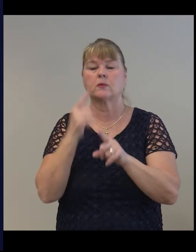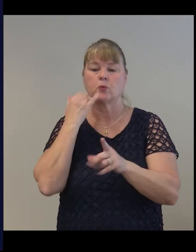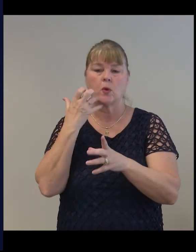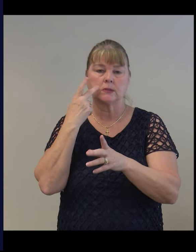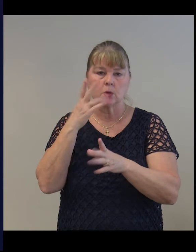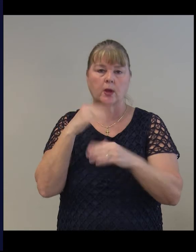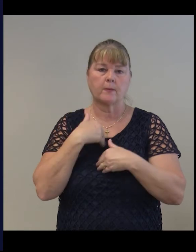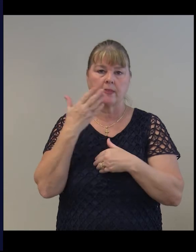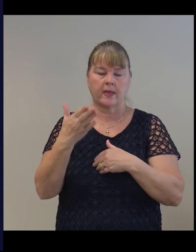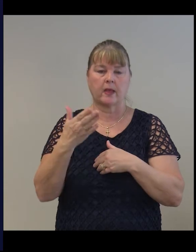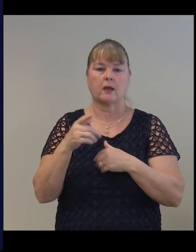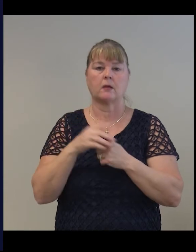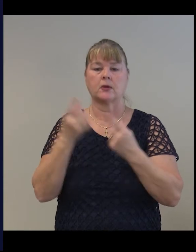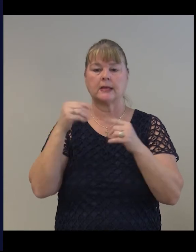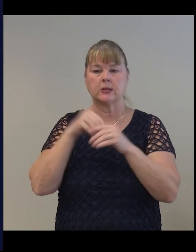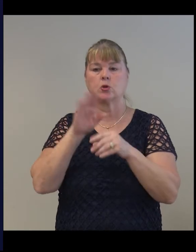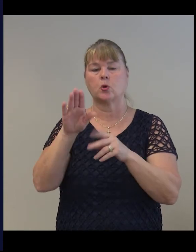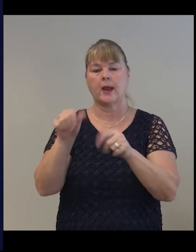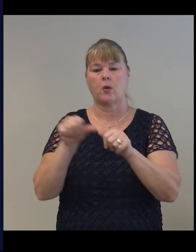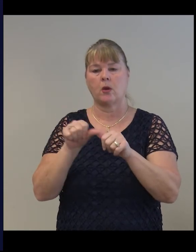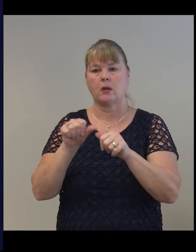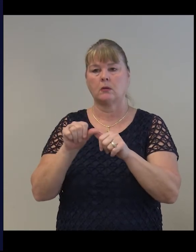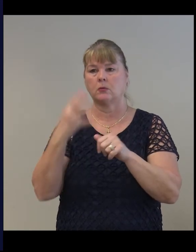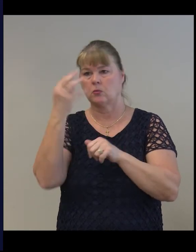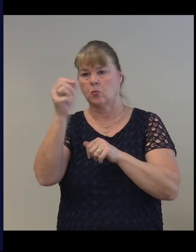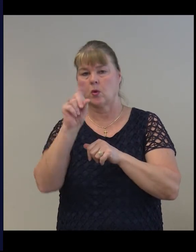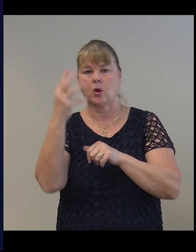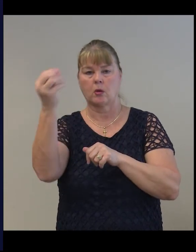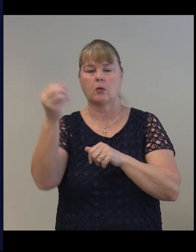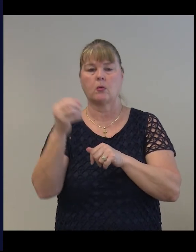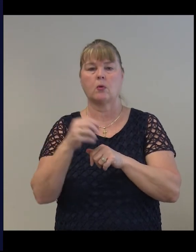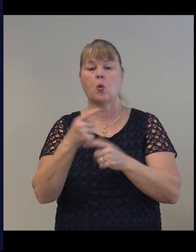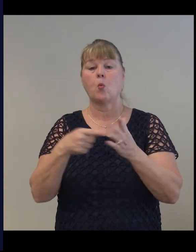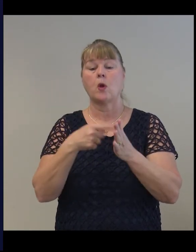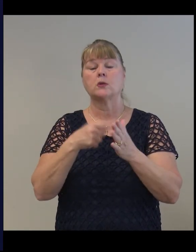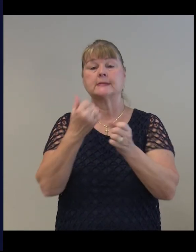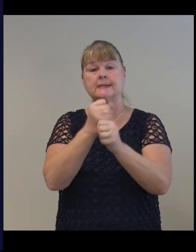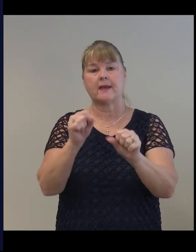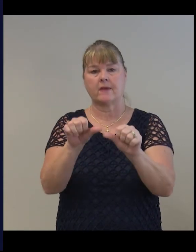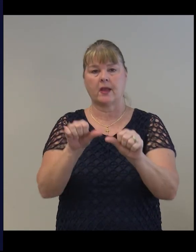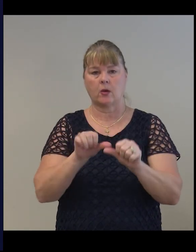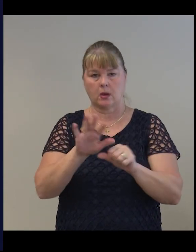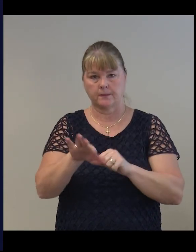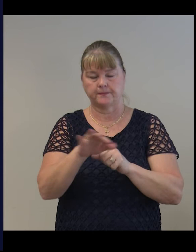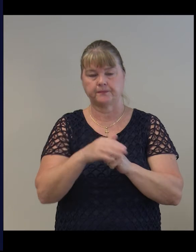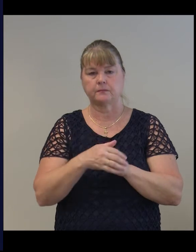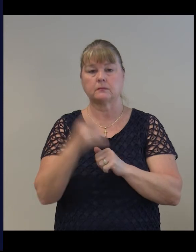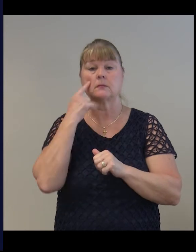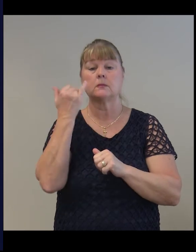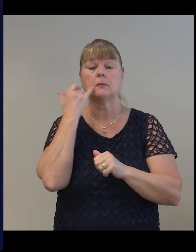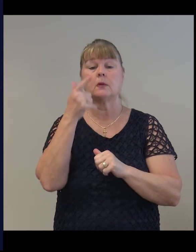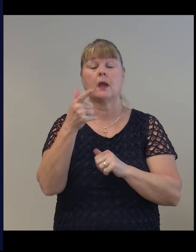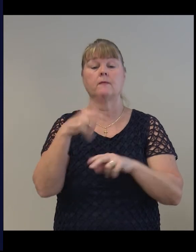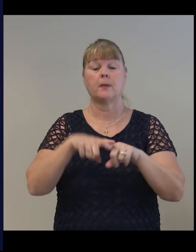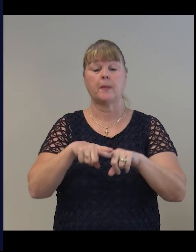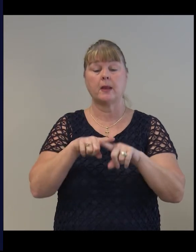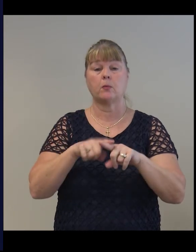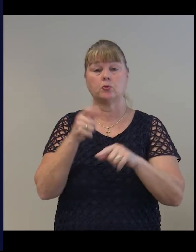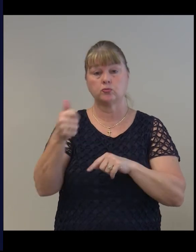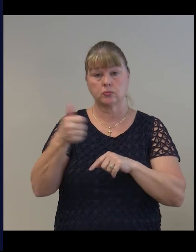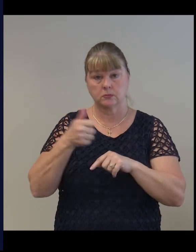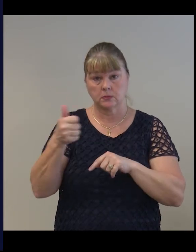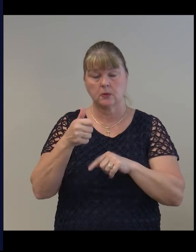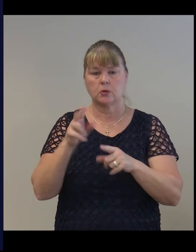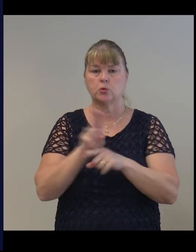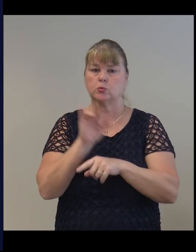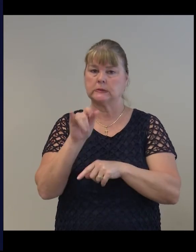as you would like in your destination once you're in a safe location. If you have reliable